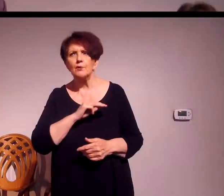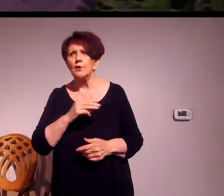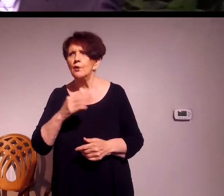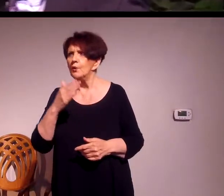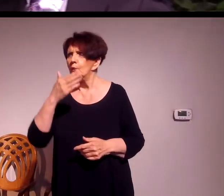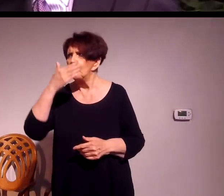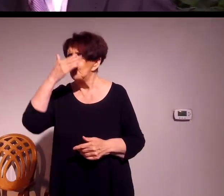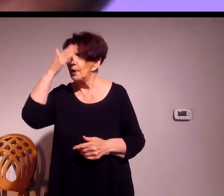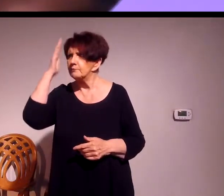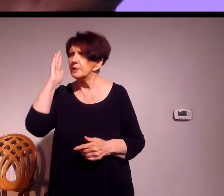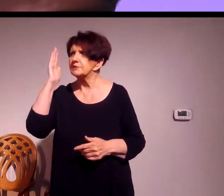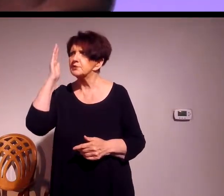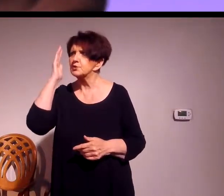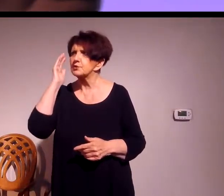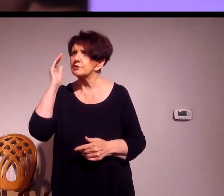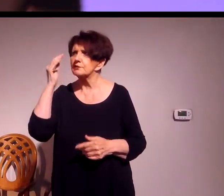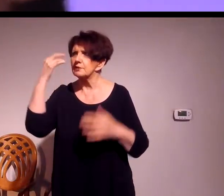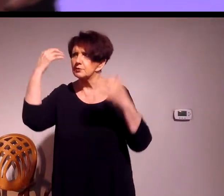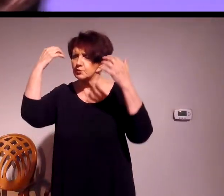theatrically.